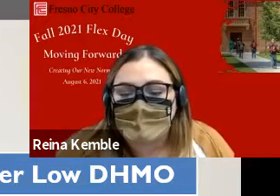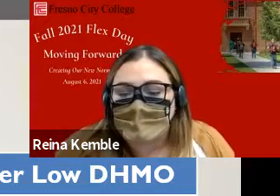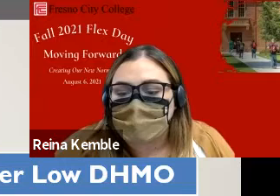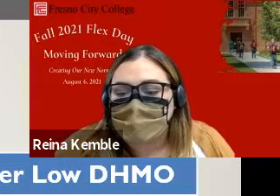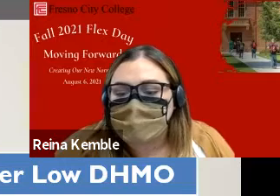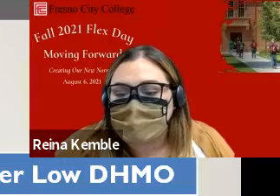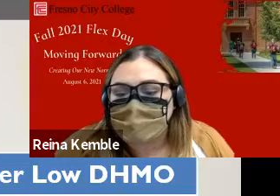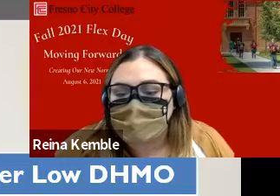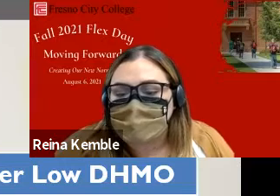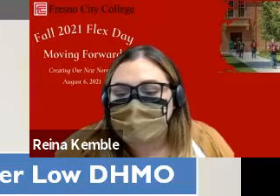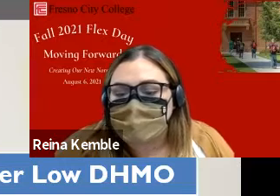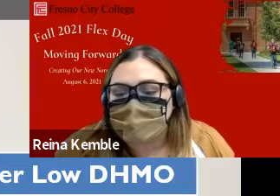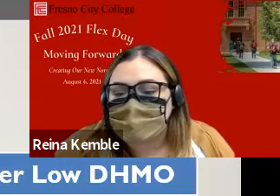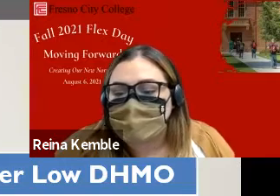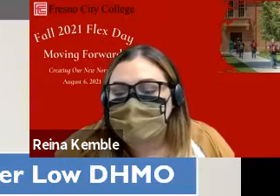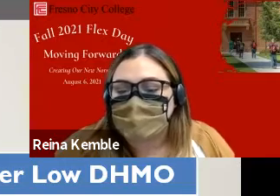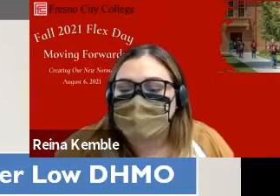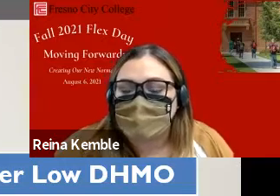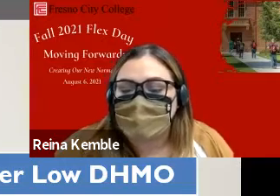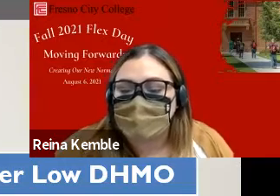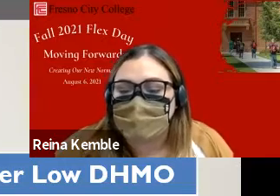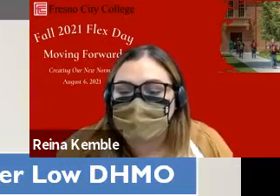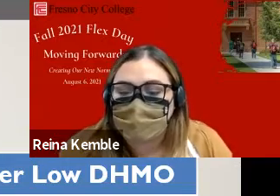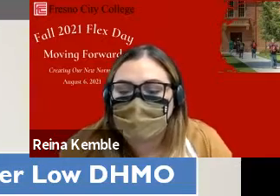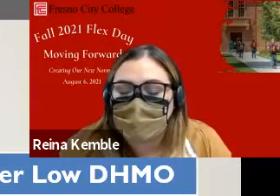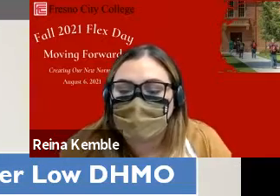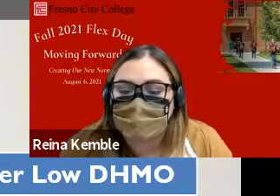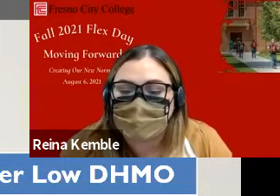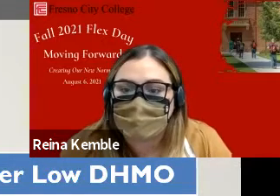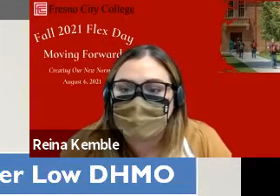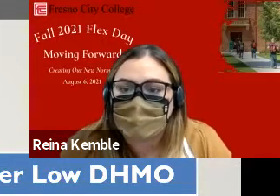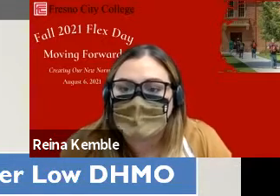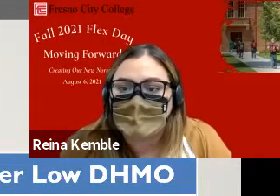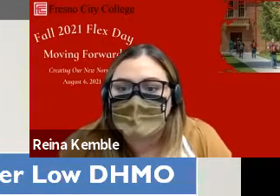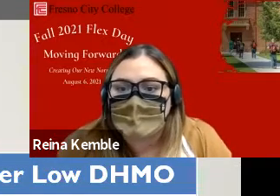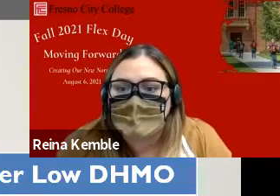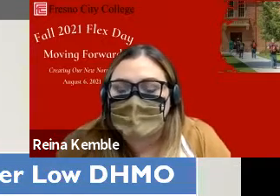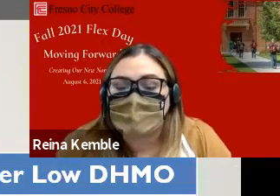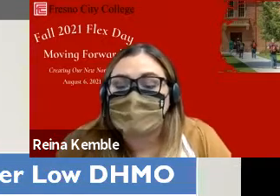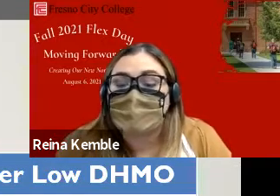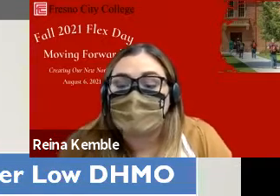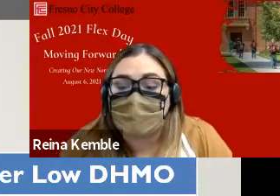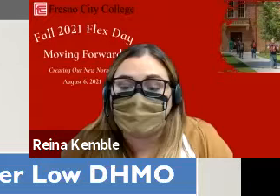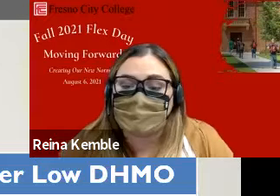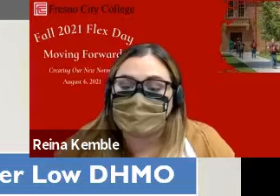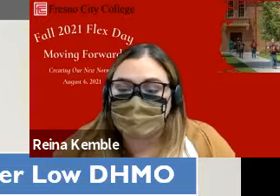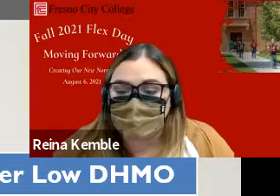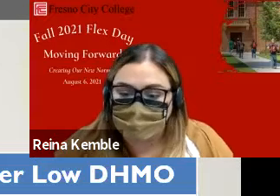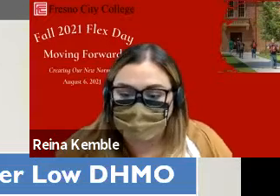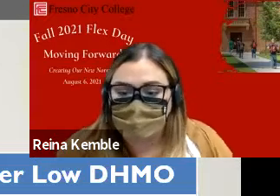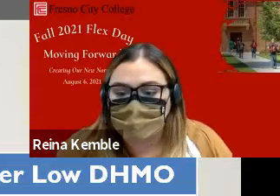So co-insurance is the percentage that each member